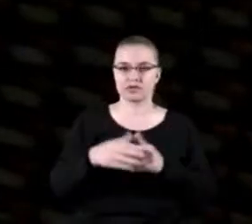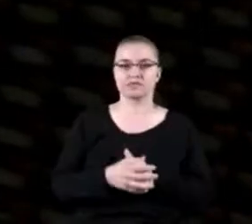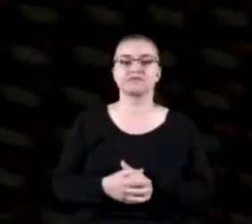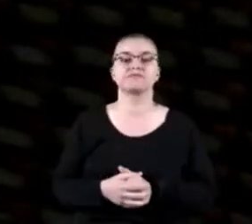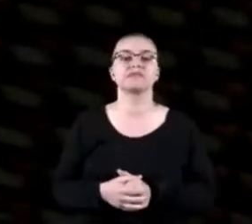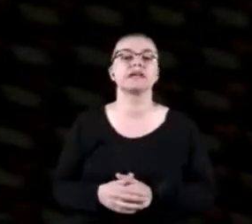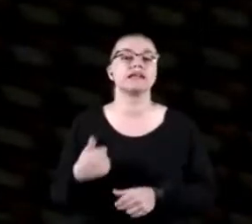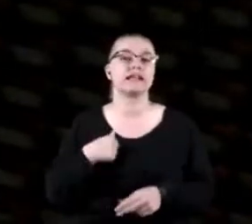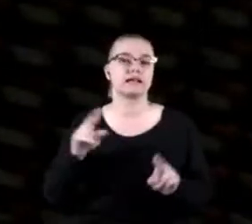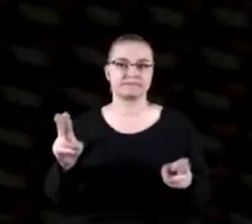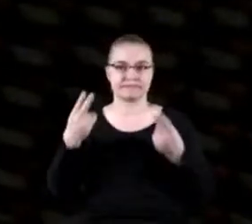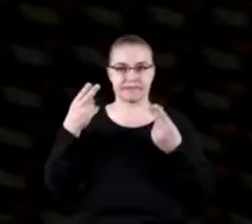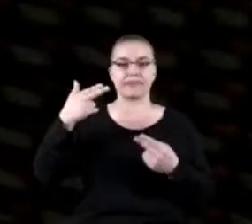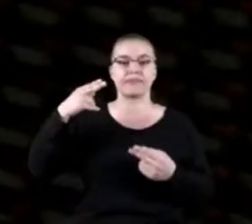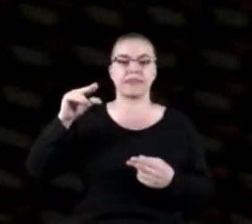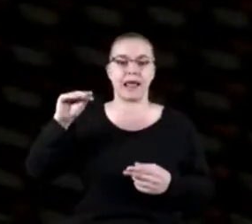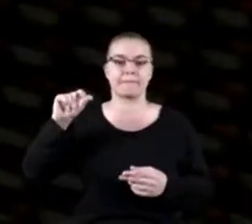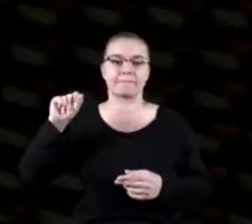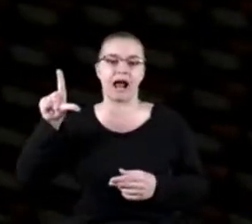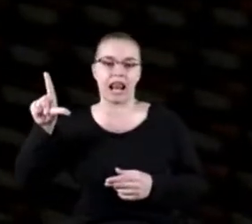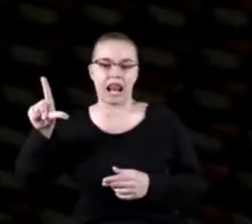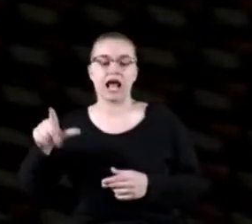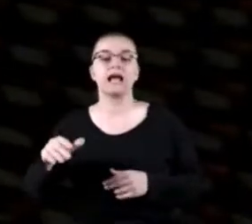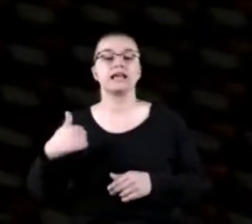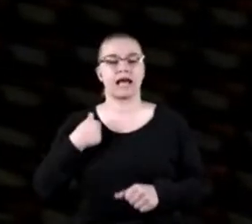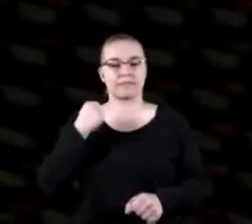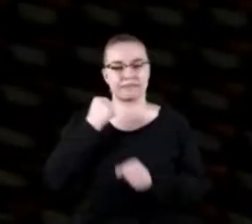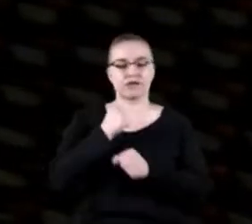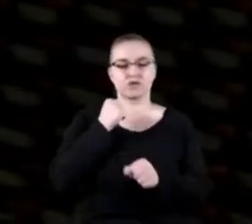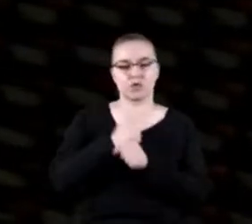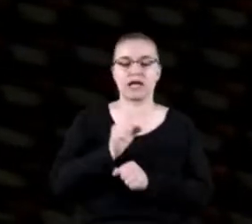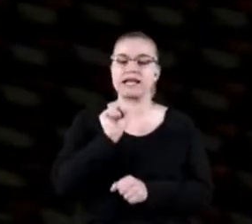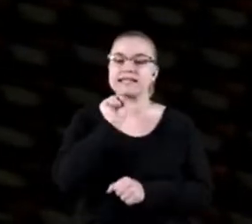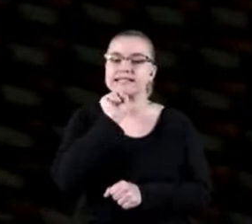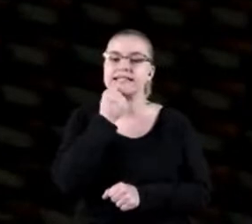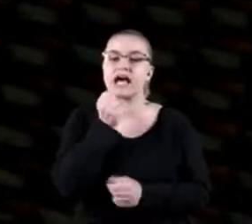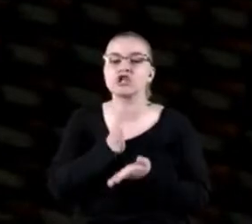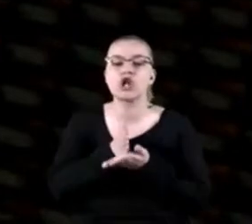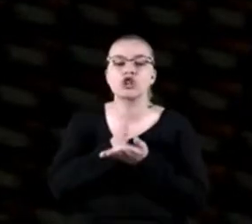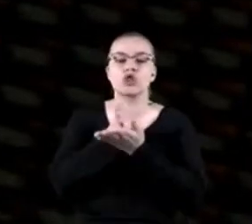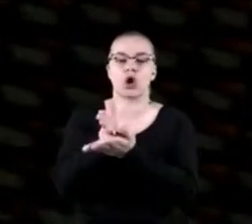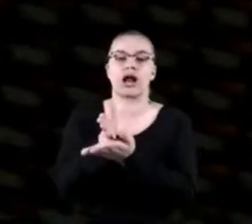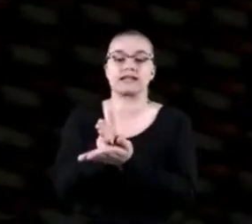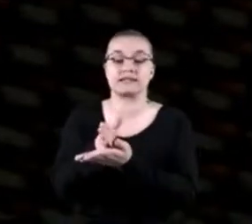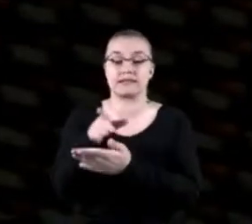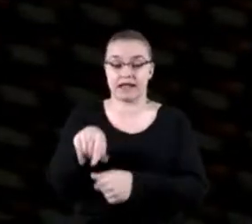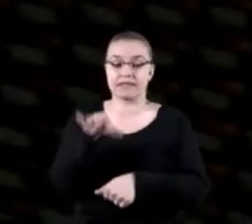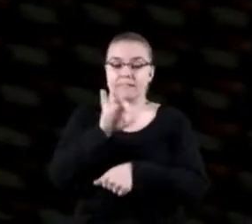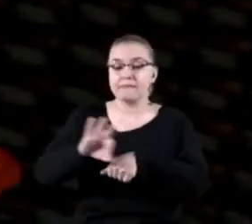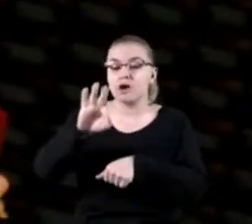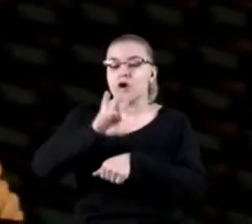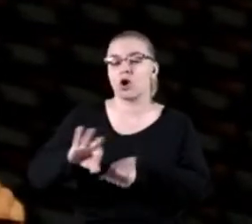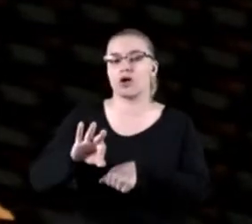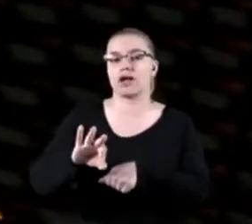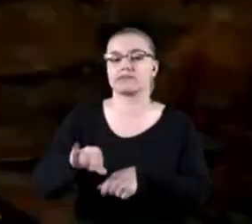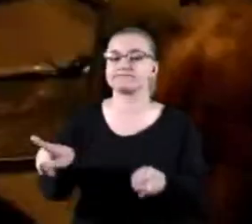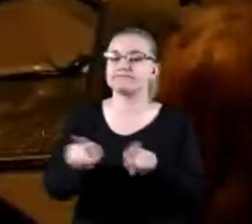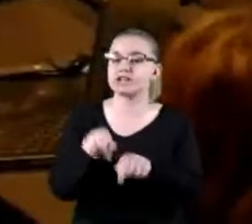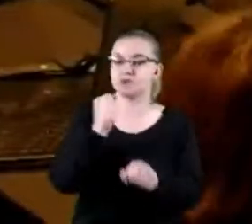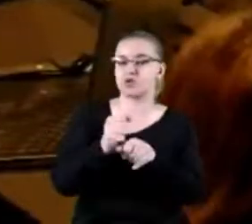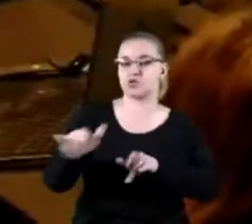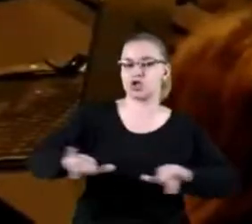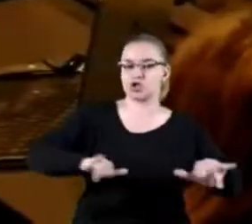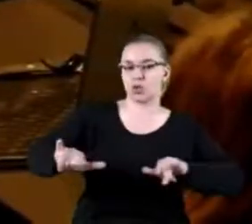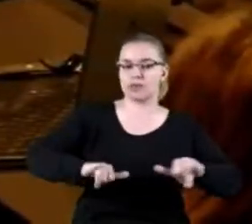Nepal. I work as a senior policy advisor to Nepal Urban Resilience Project. I also work in the government.